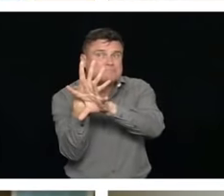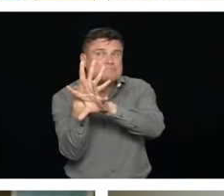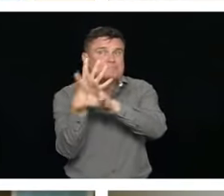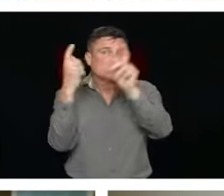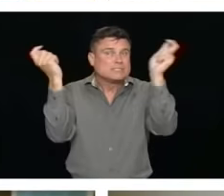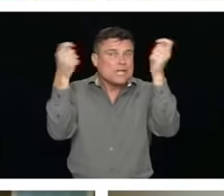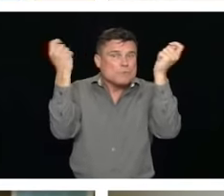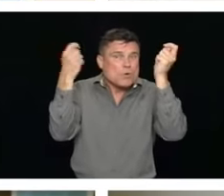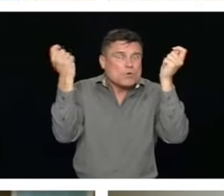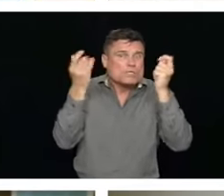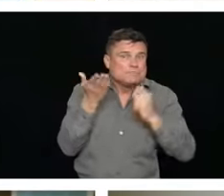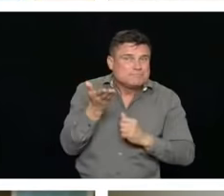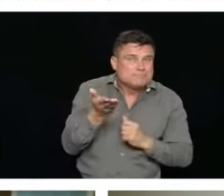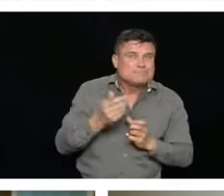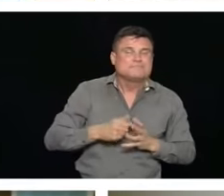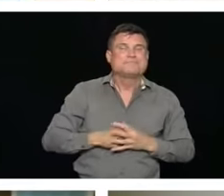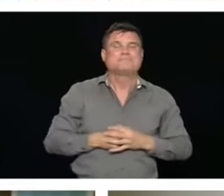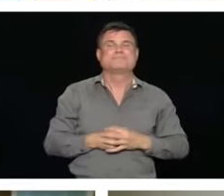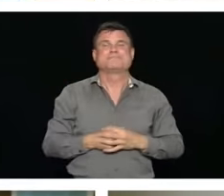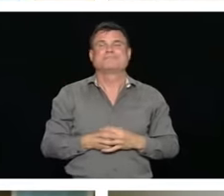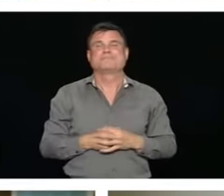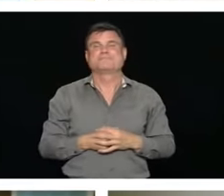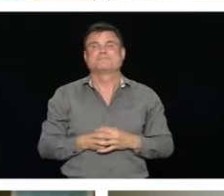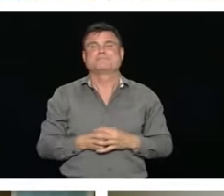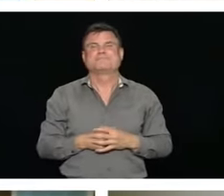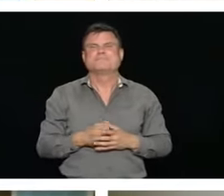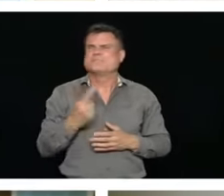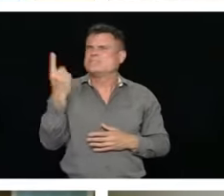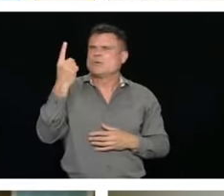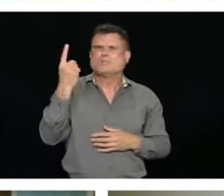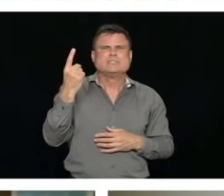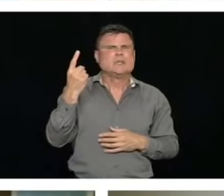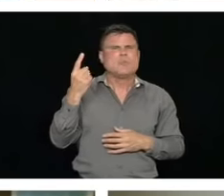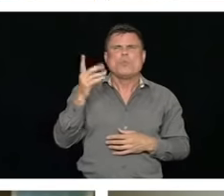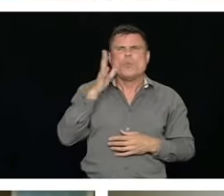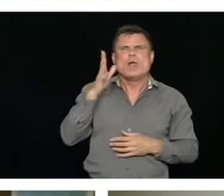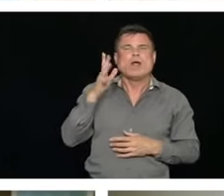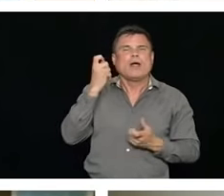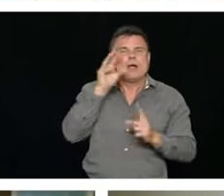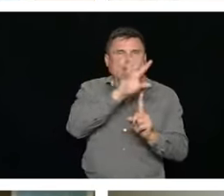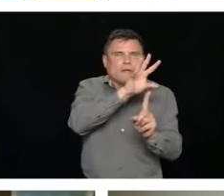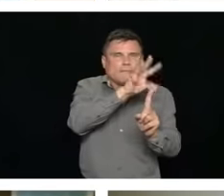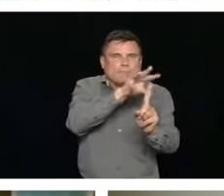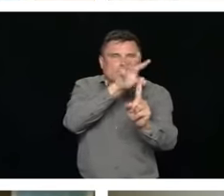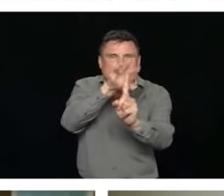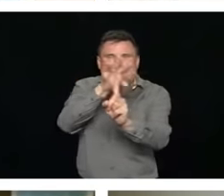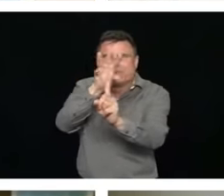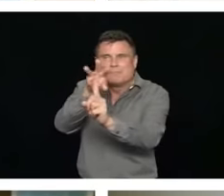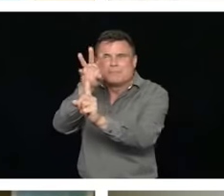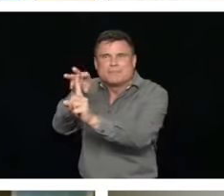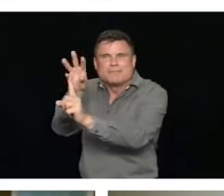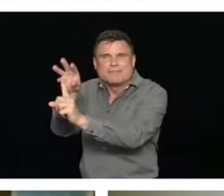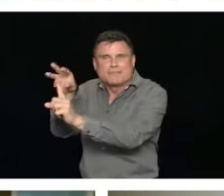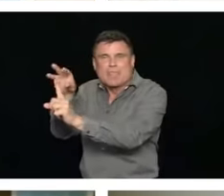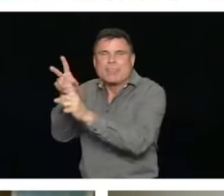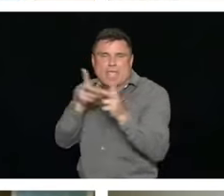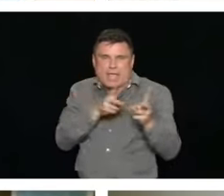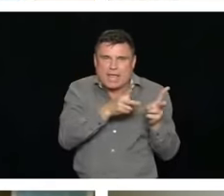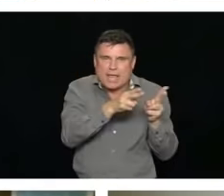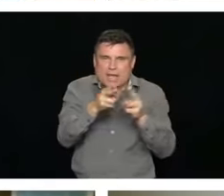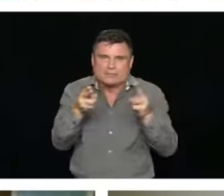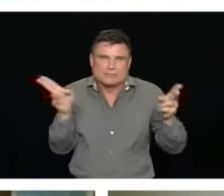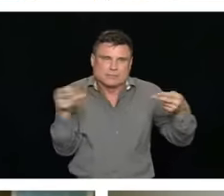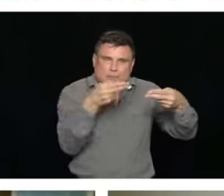they're going to actually tape it all together. I don't know what the right term is, but they're going to have the student come in, walk across the stage, get